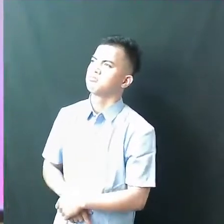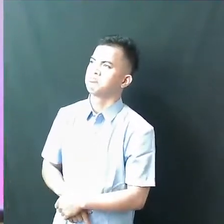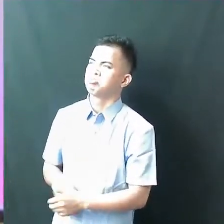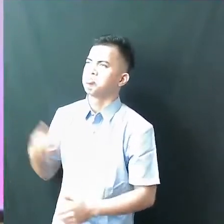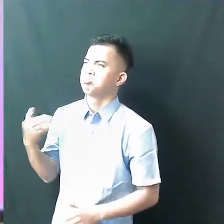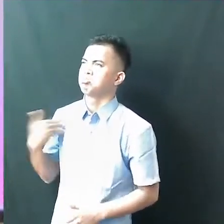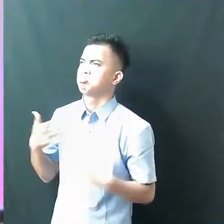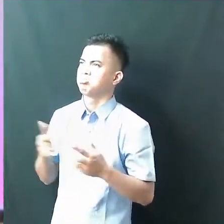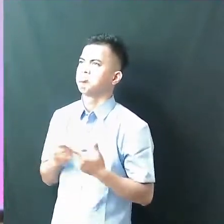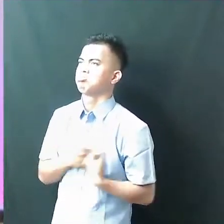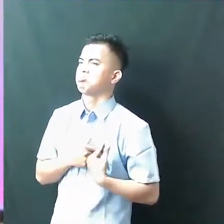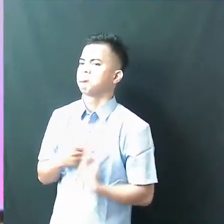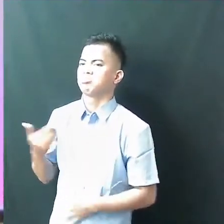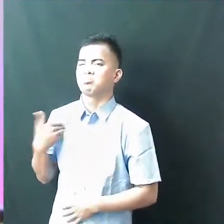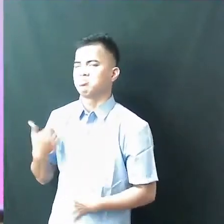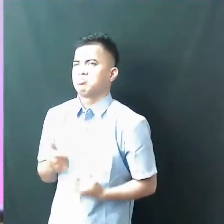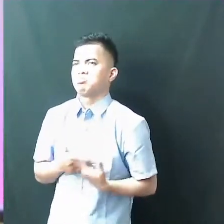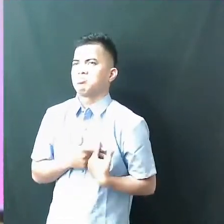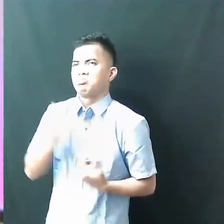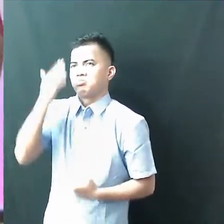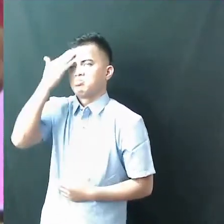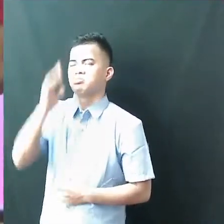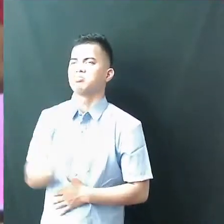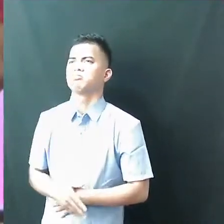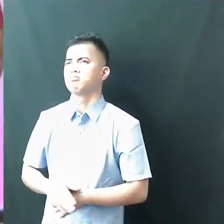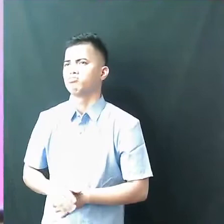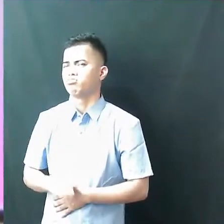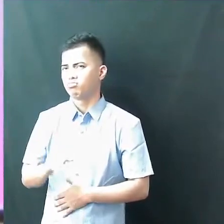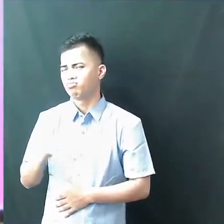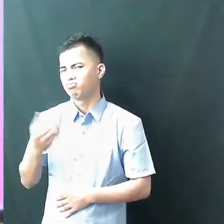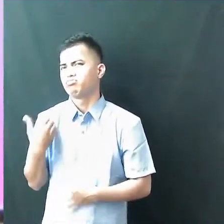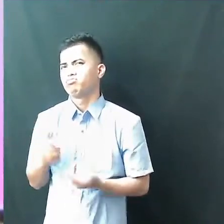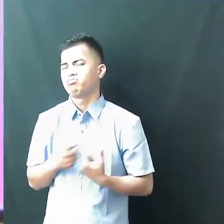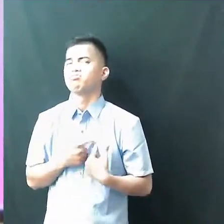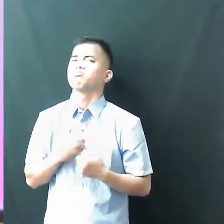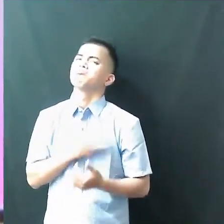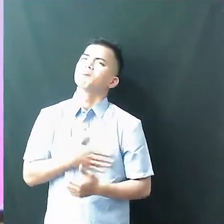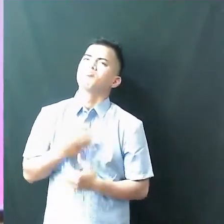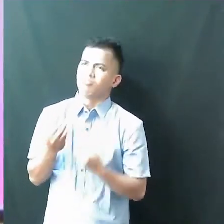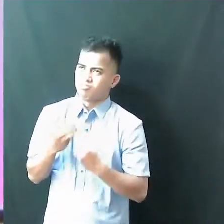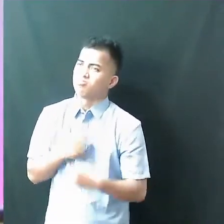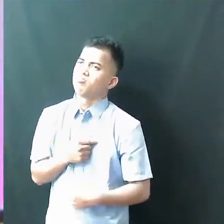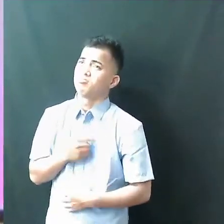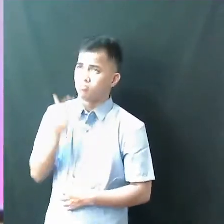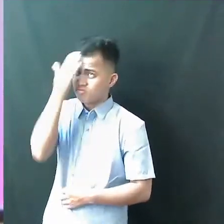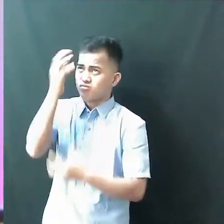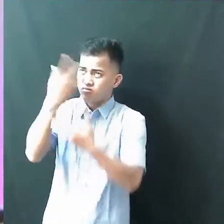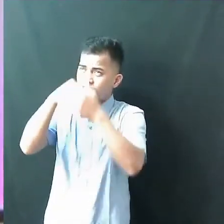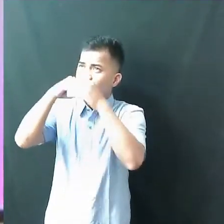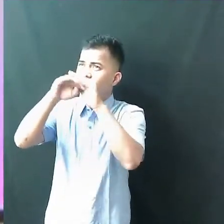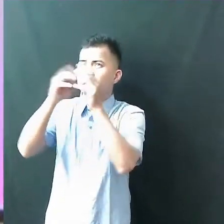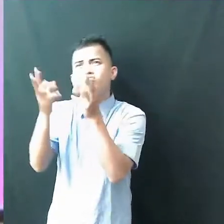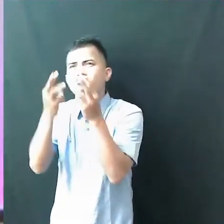kukuluwas. Dili pa ko sure mga maato ko sa langit. Pastor, please pray for me. Para sure jud ko nga maato ko sa langit ang